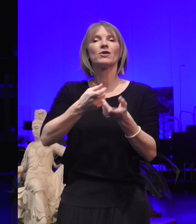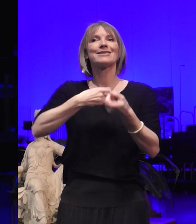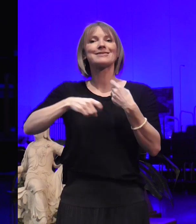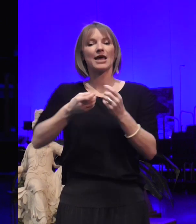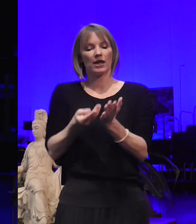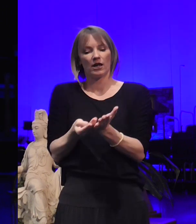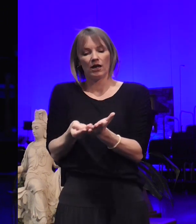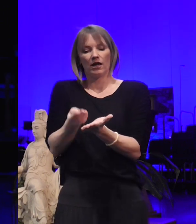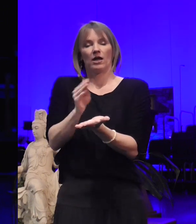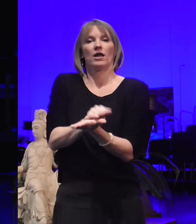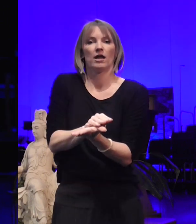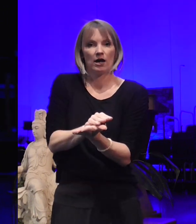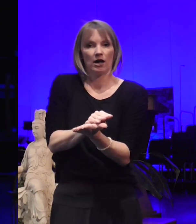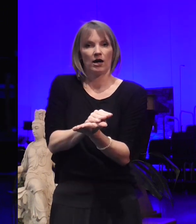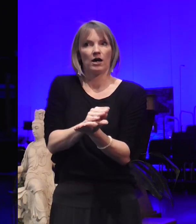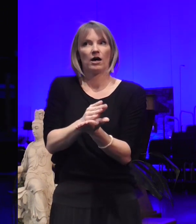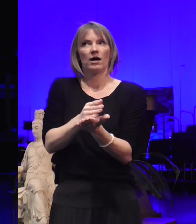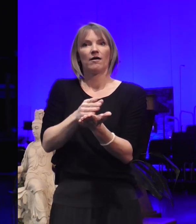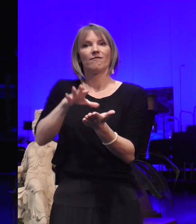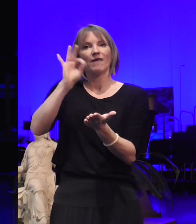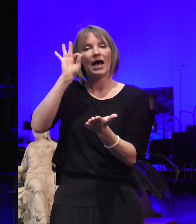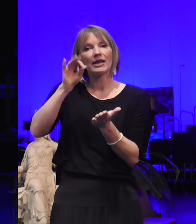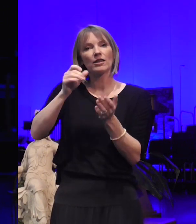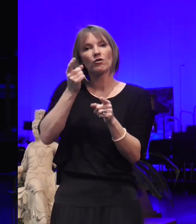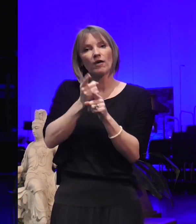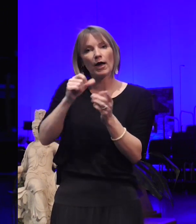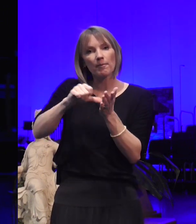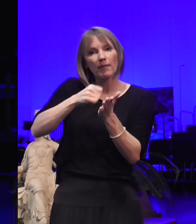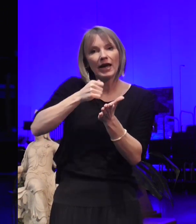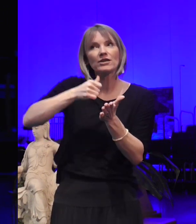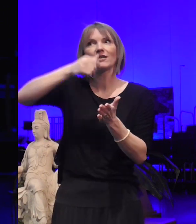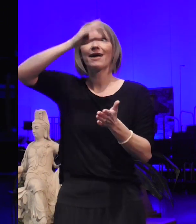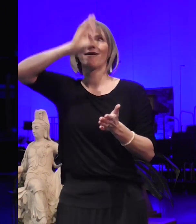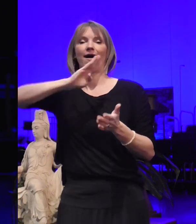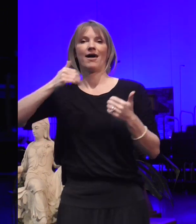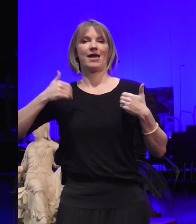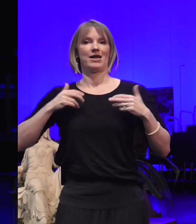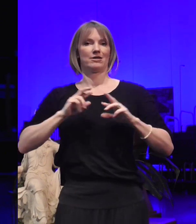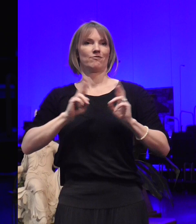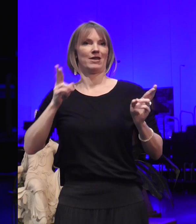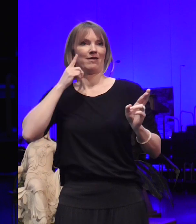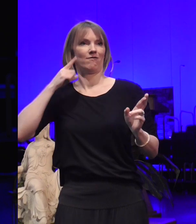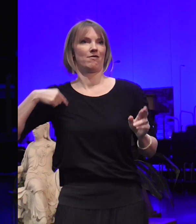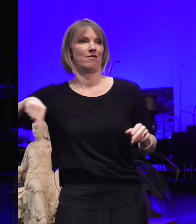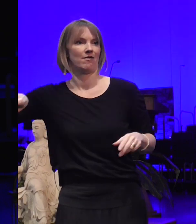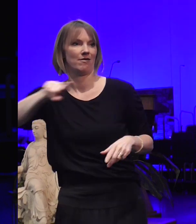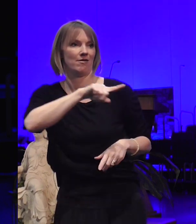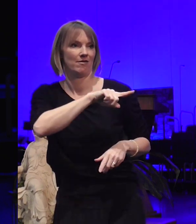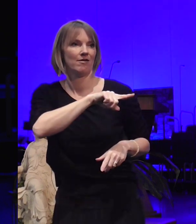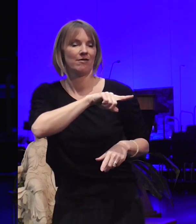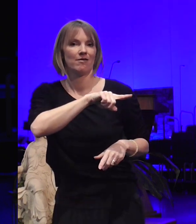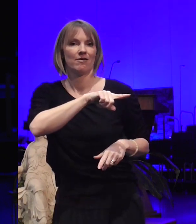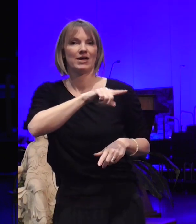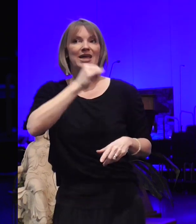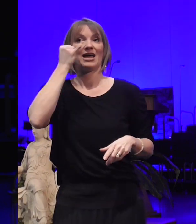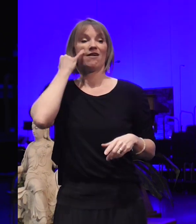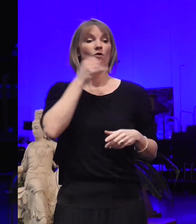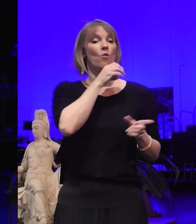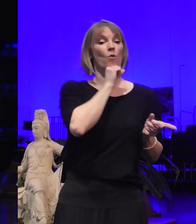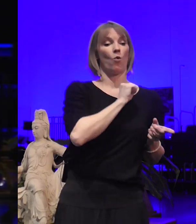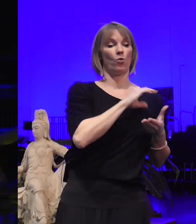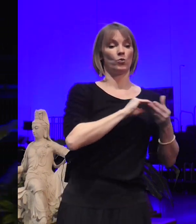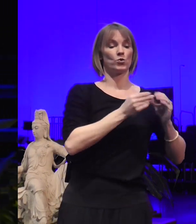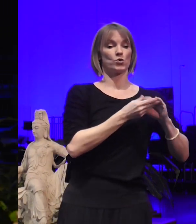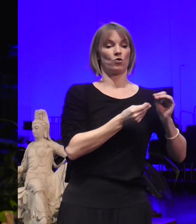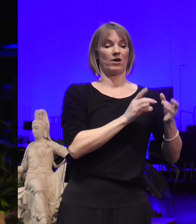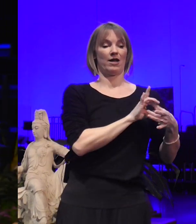the page that God, Spirit, divine life has in mind for you. If you could just let the old